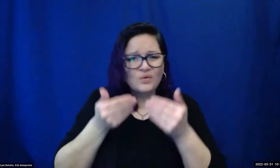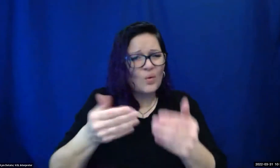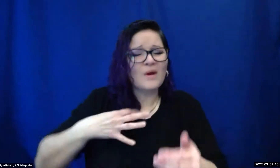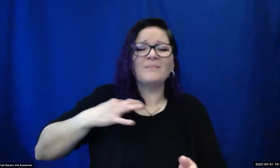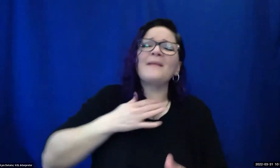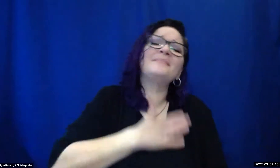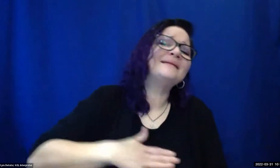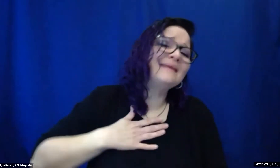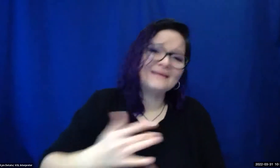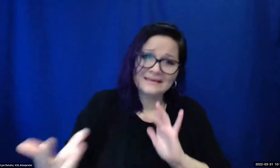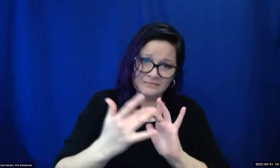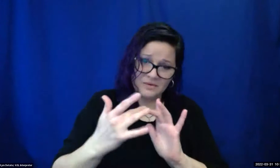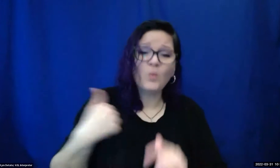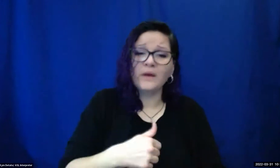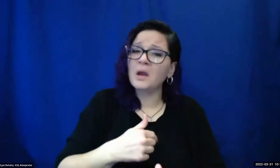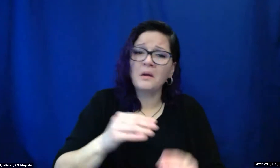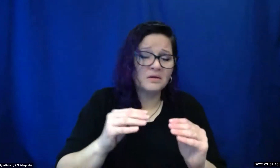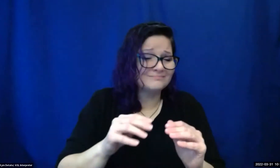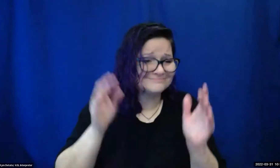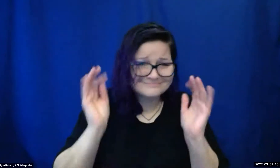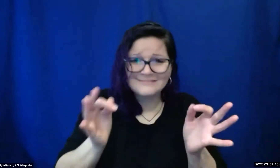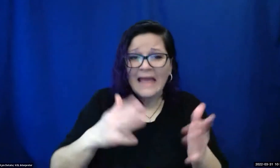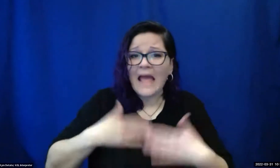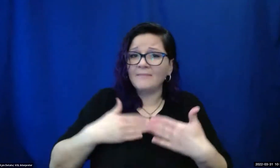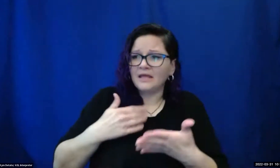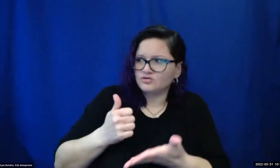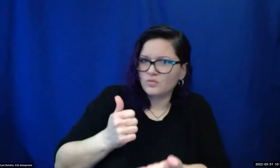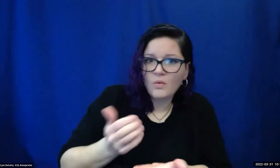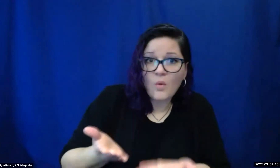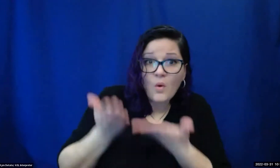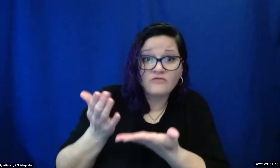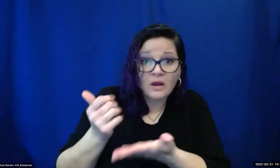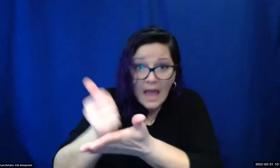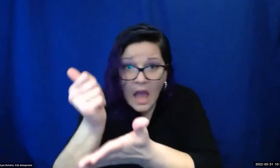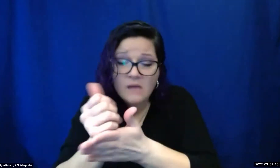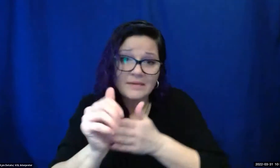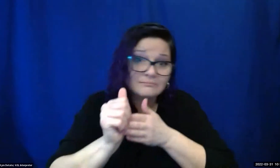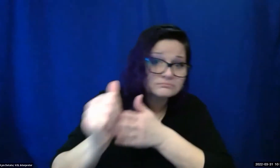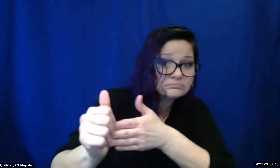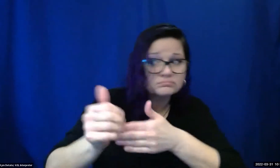than happy to provide you some guidance. I think,